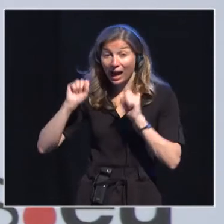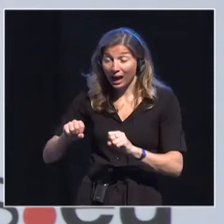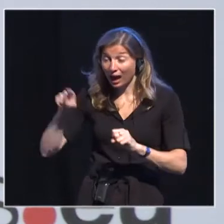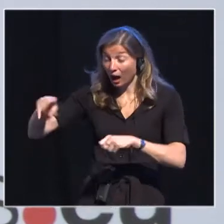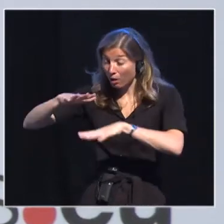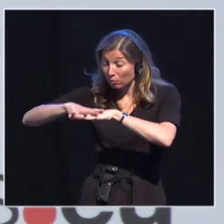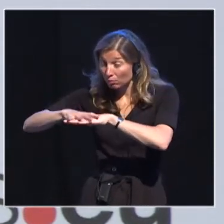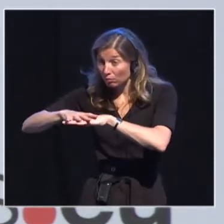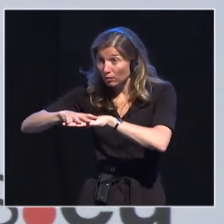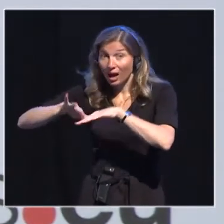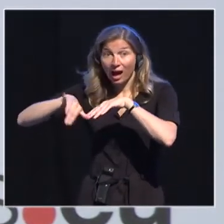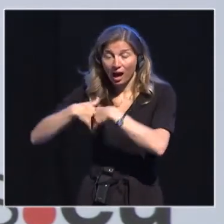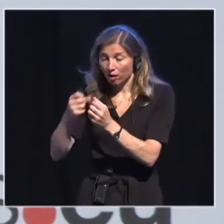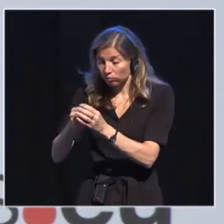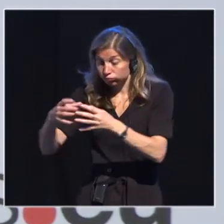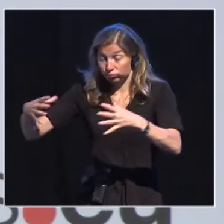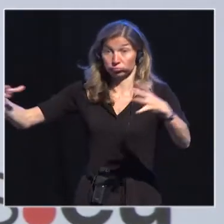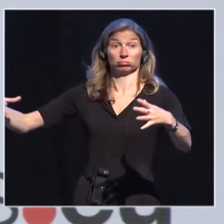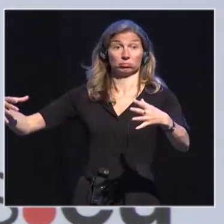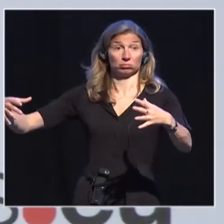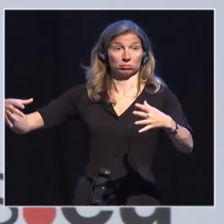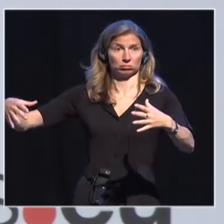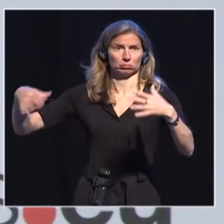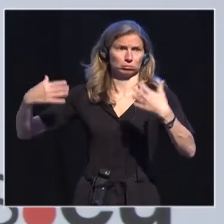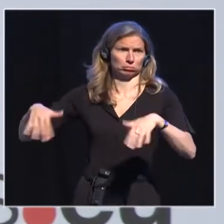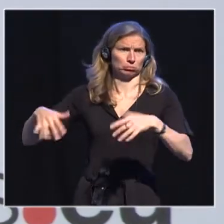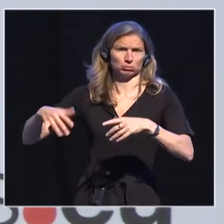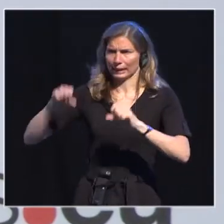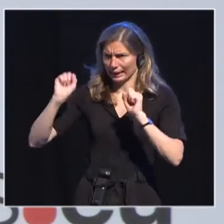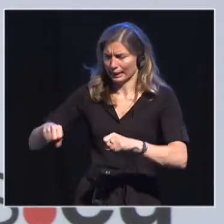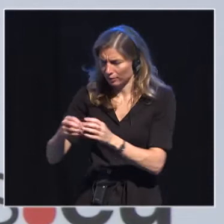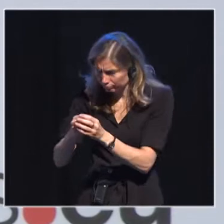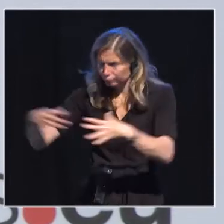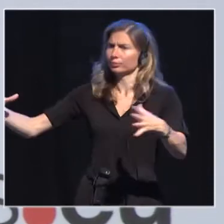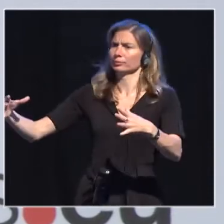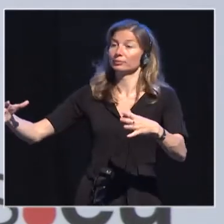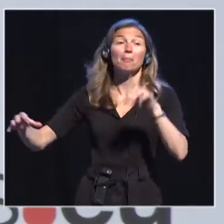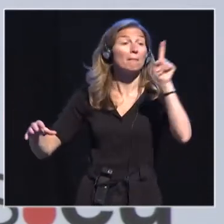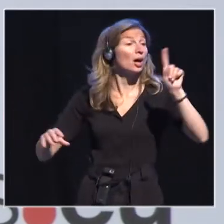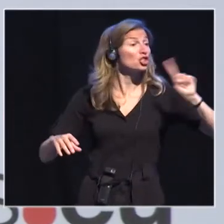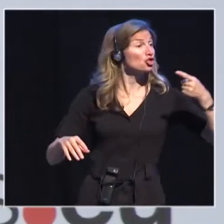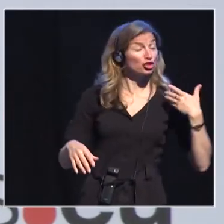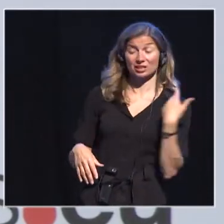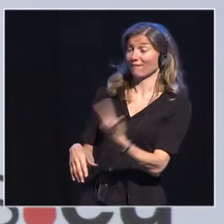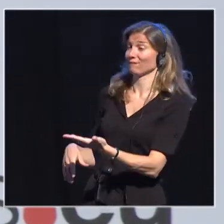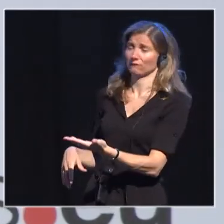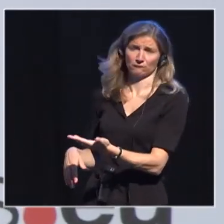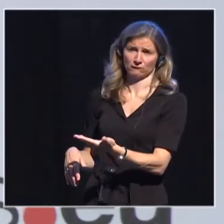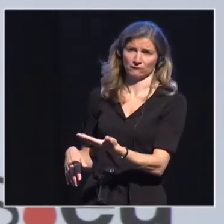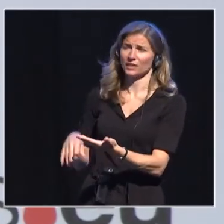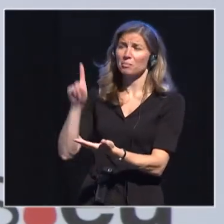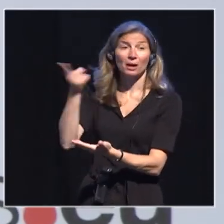But deploying just the technology on its own won't move the needle. We need the environment to move there. And look, it's not secret sauce. Every